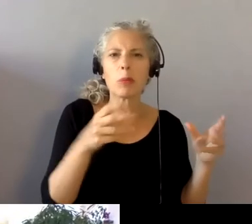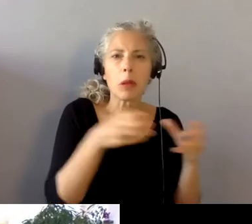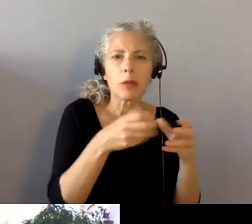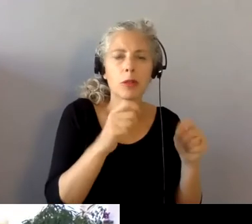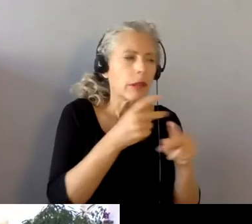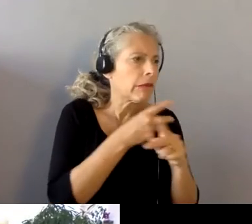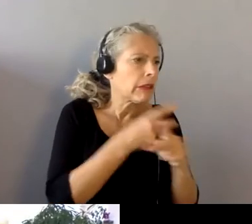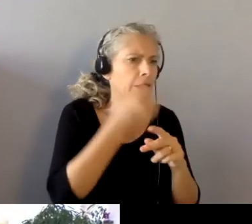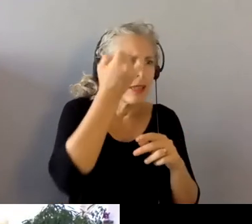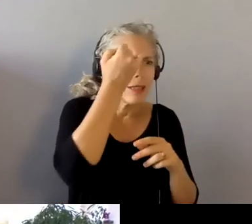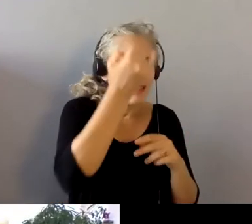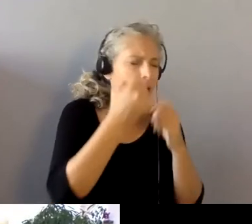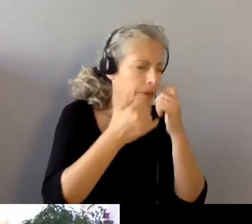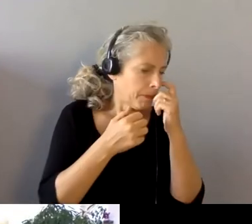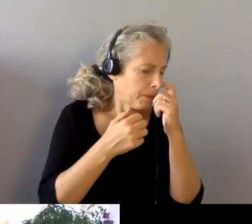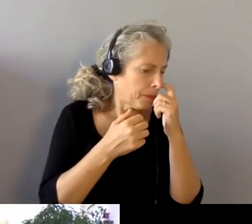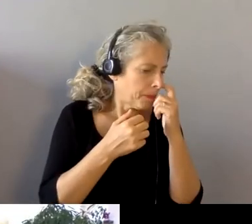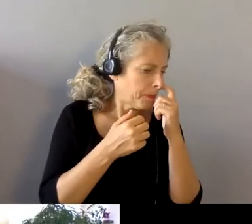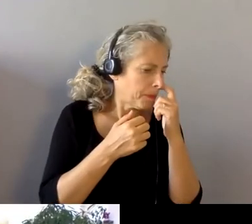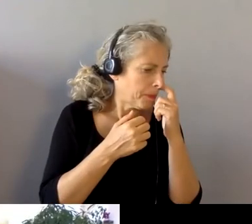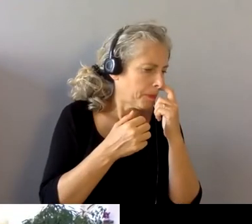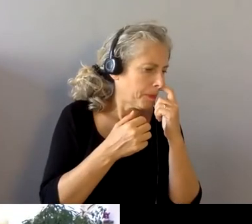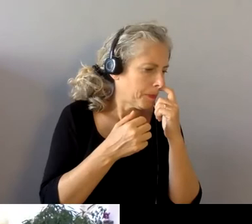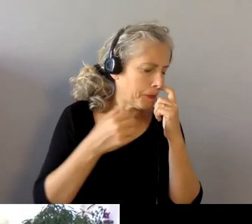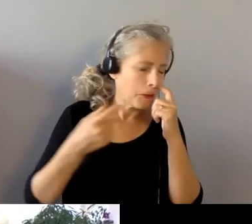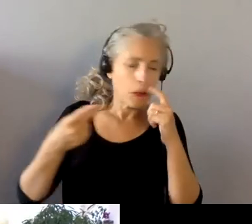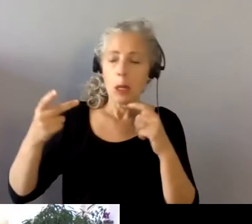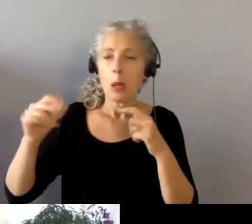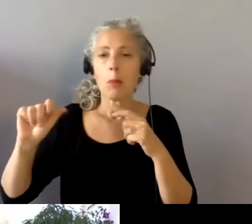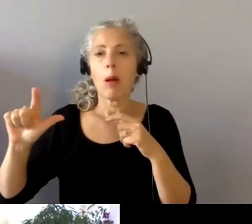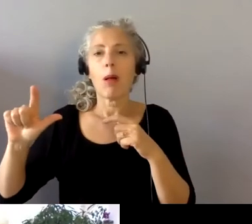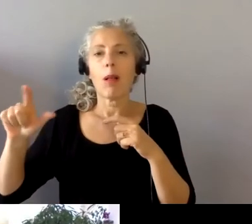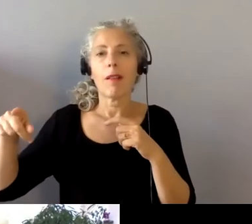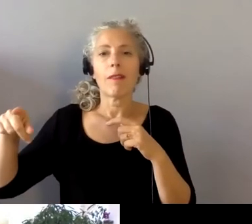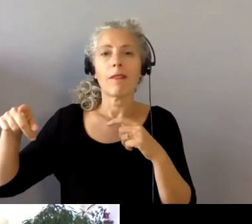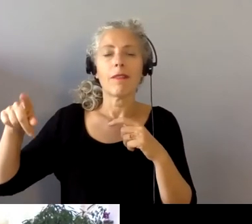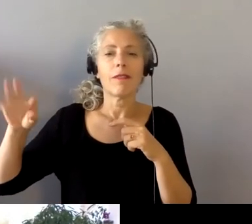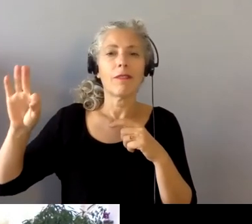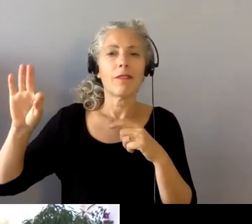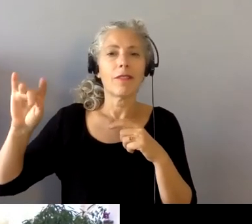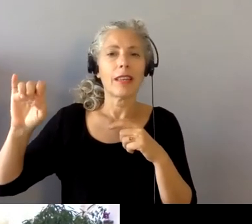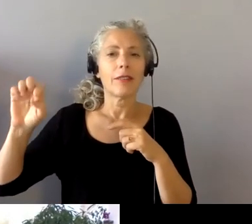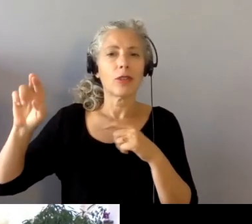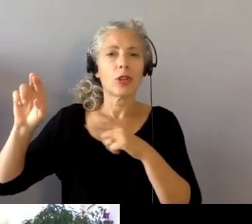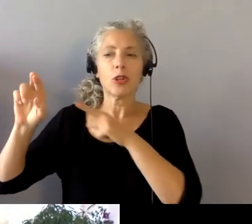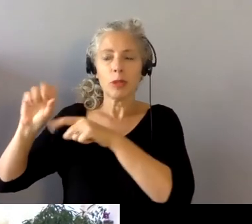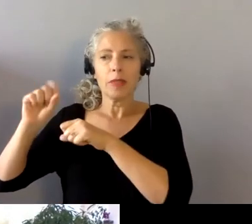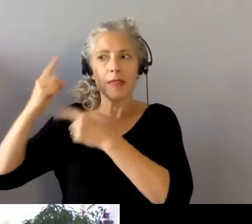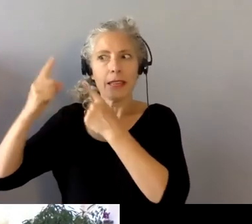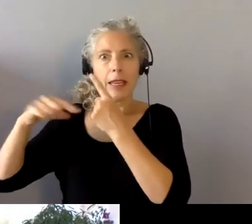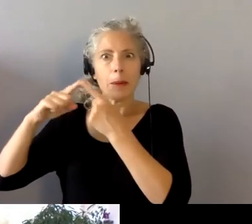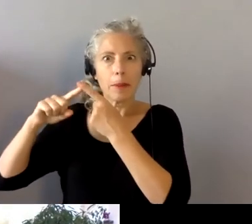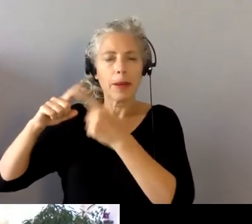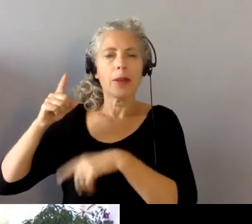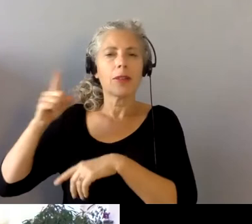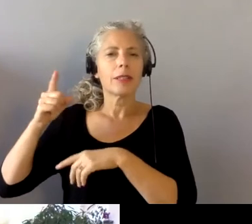out this idea. And this is something that Paul Pfeiffer really has been thinking about, working within his own work, and brought to the Denison